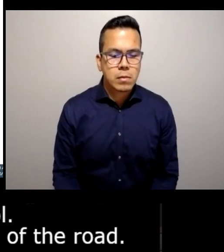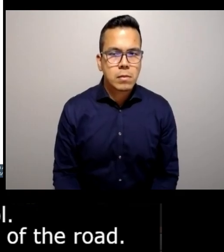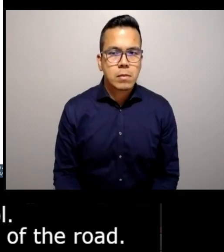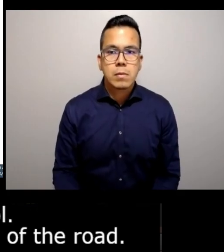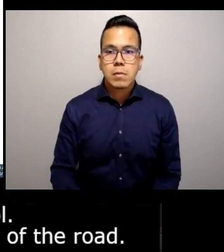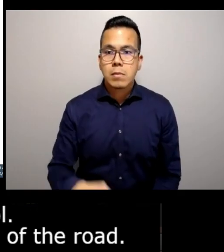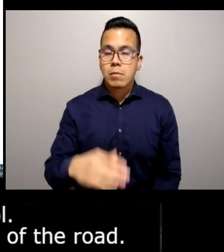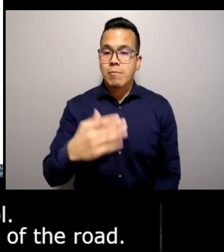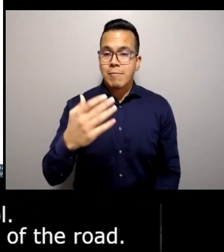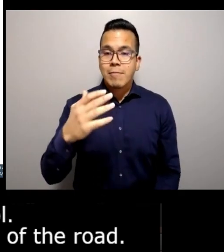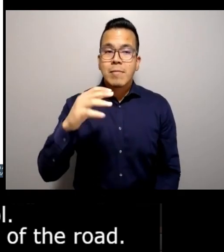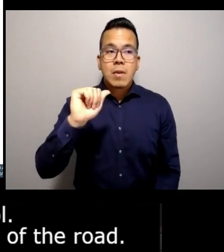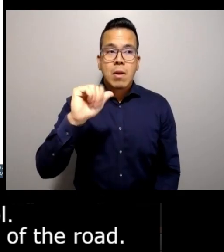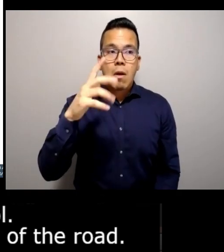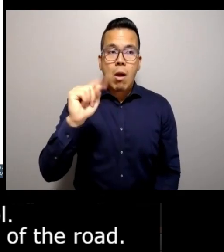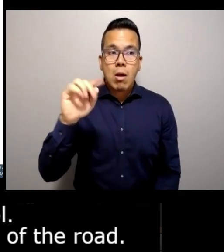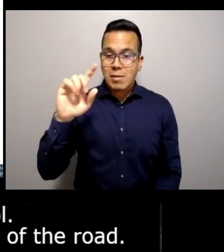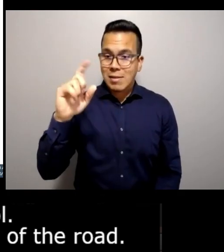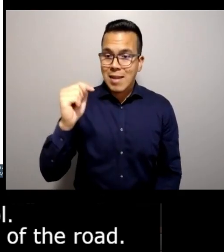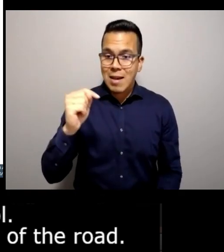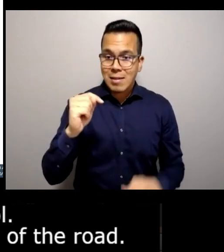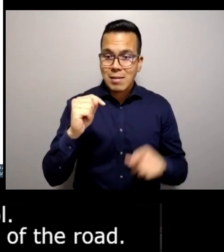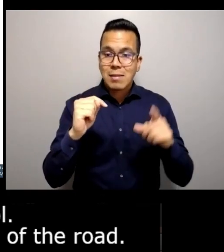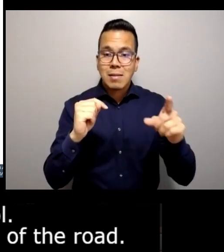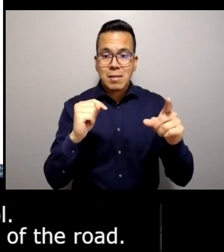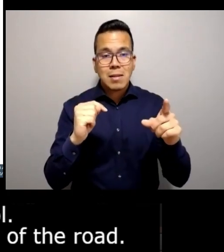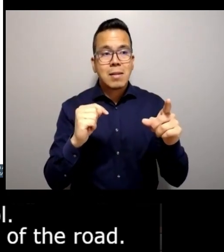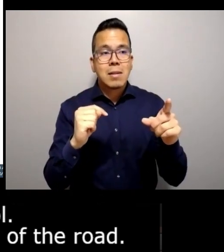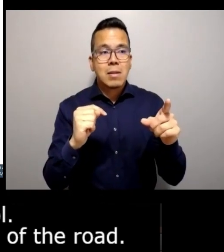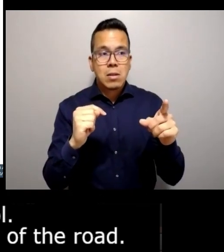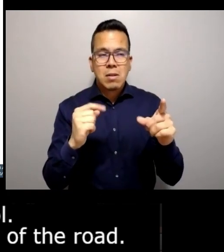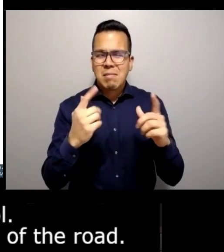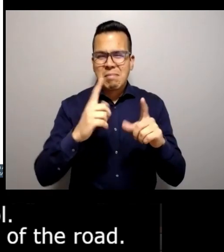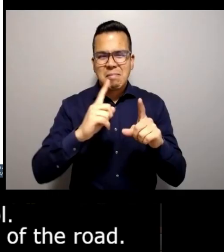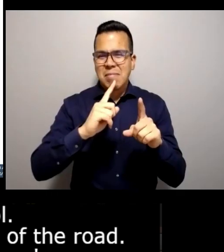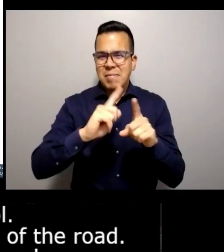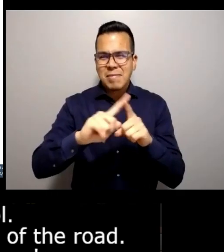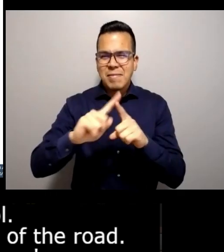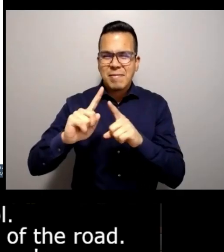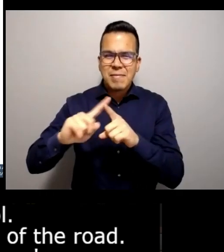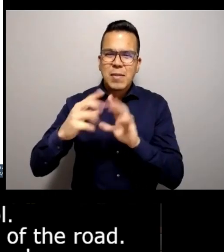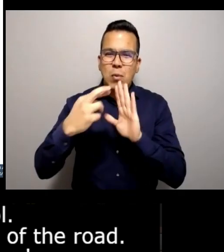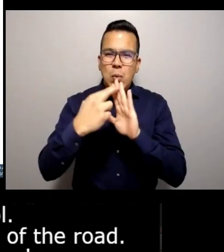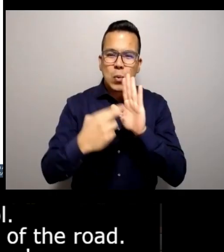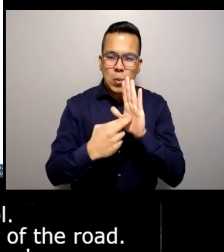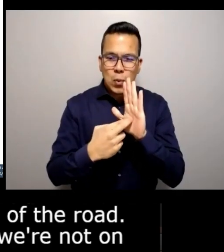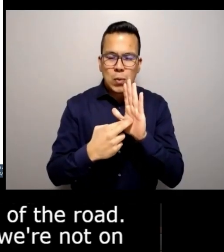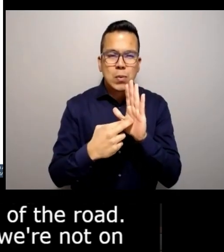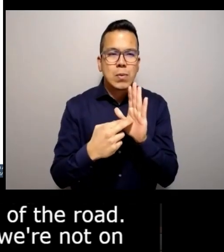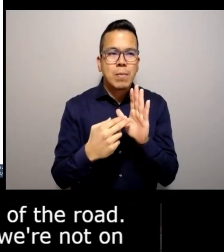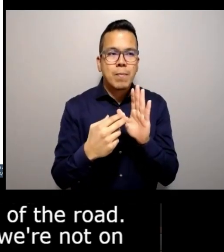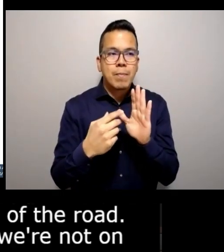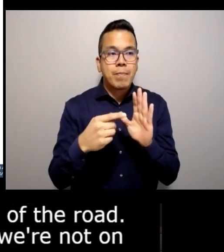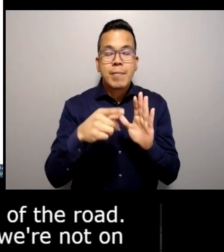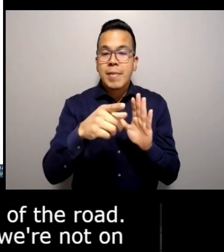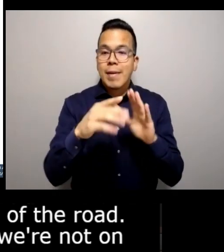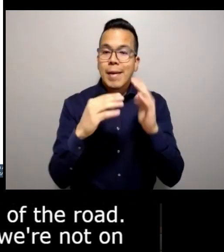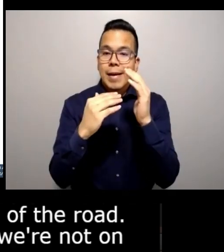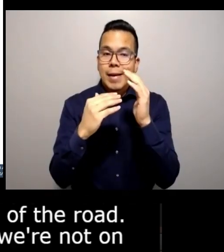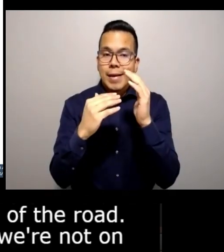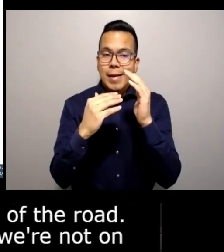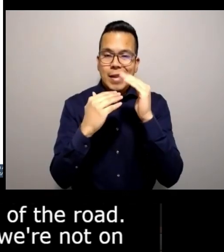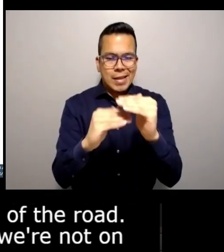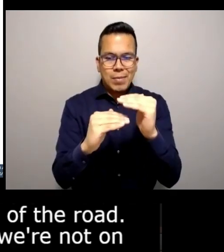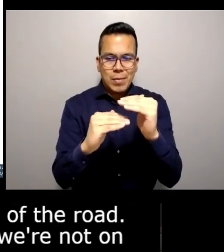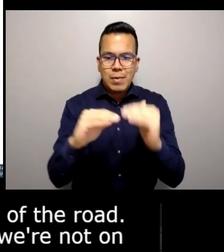since we're not on a road, but in any case, alt text is limited to 420 characters. Doesn't